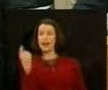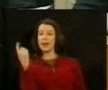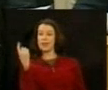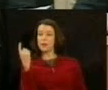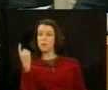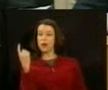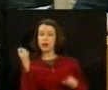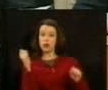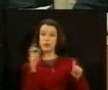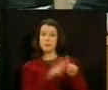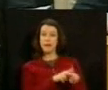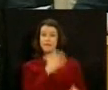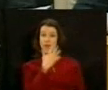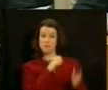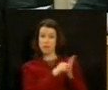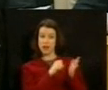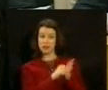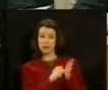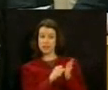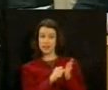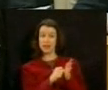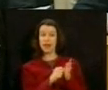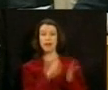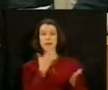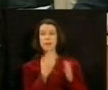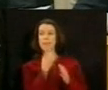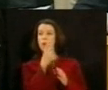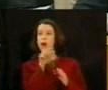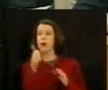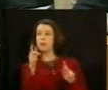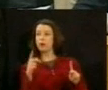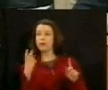that resume, and someone submit a paragraph.